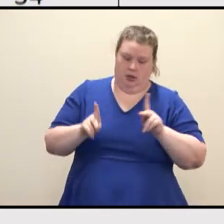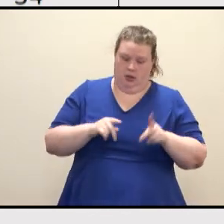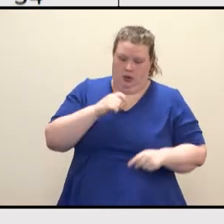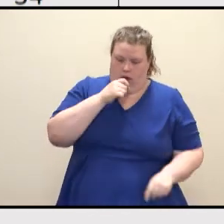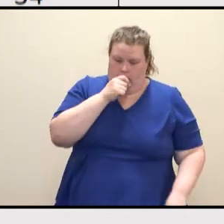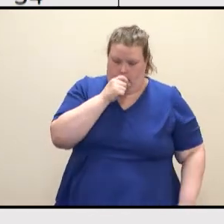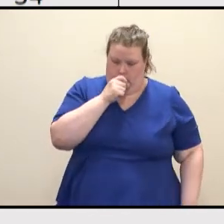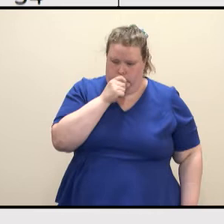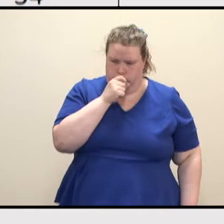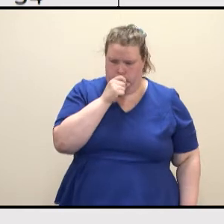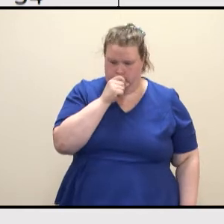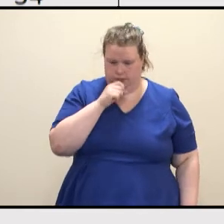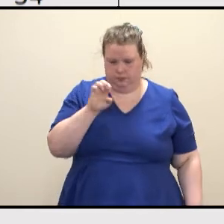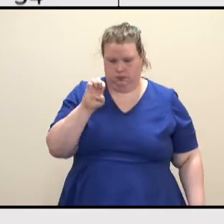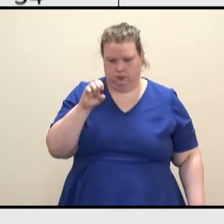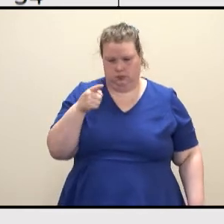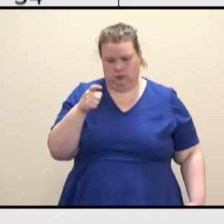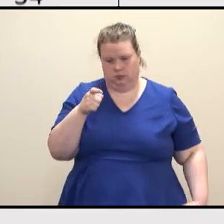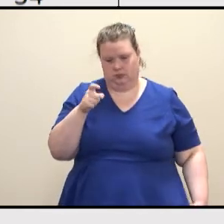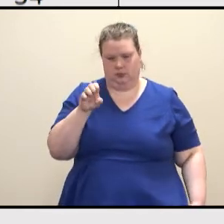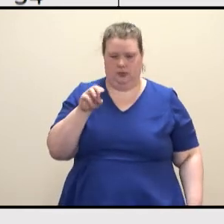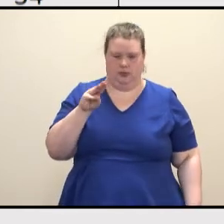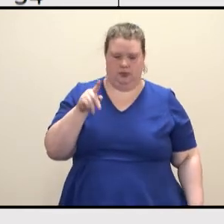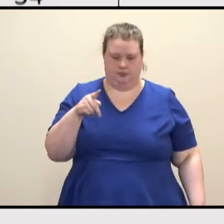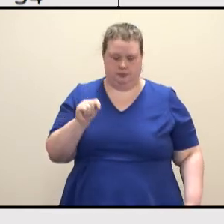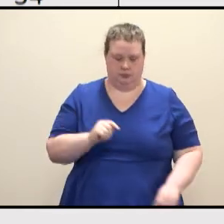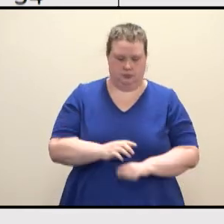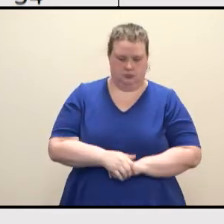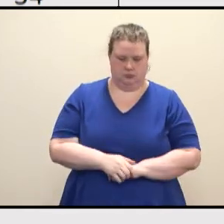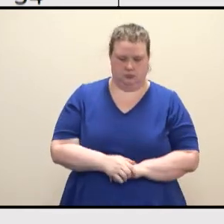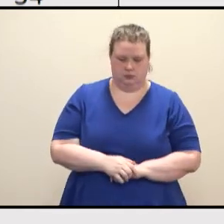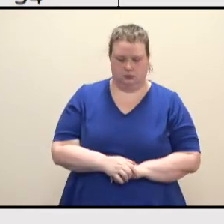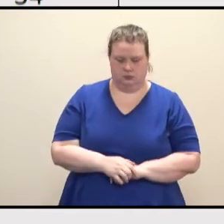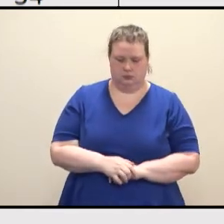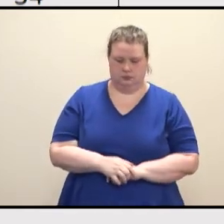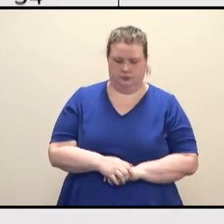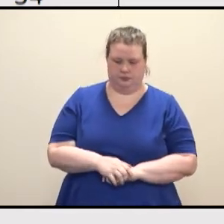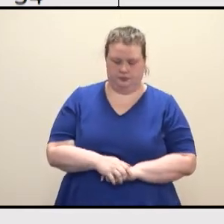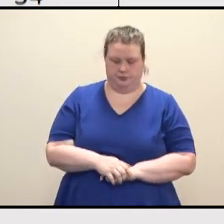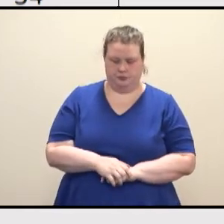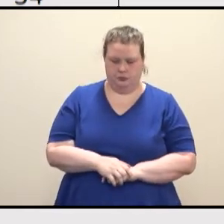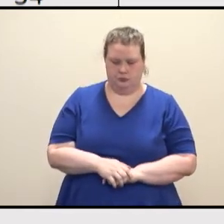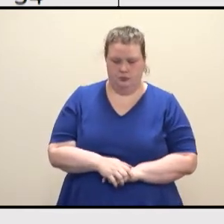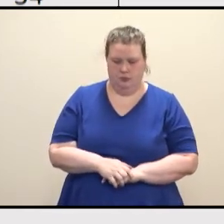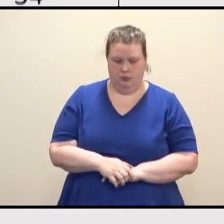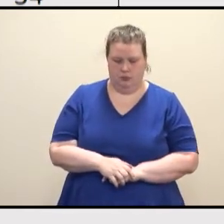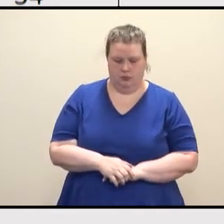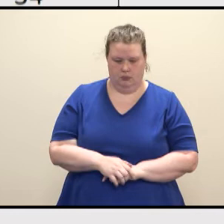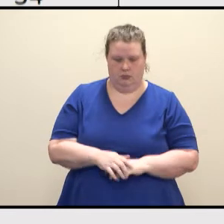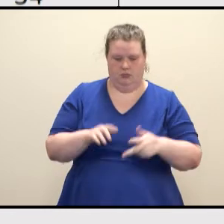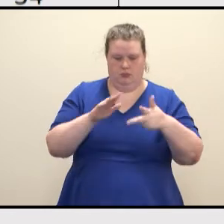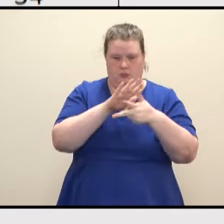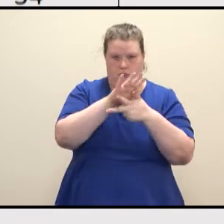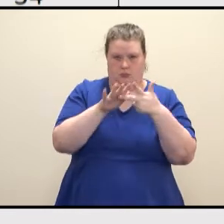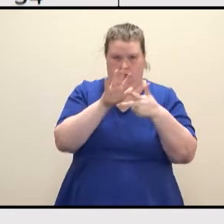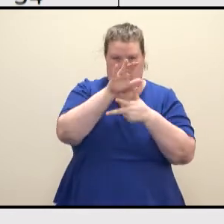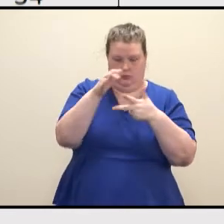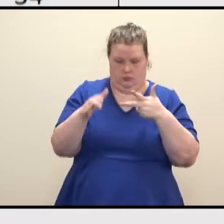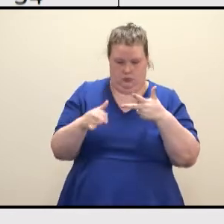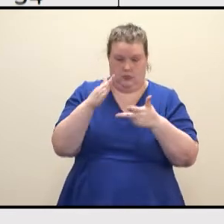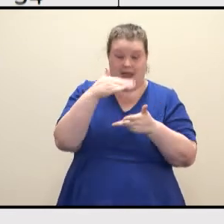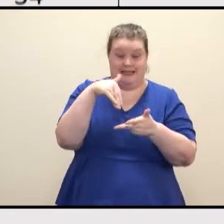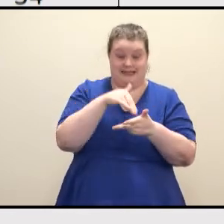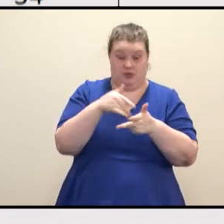that are basically exempt, right? These are your salaried people. We basically break this market down into 3 groups. So we have